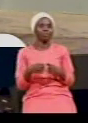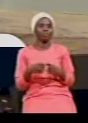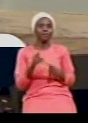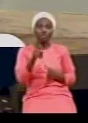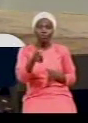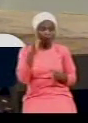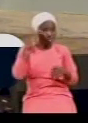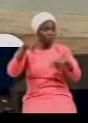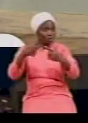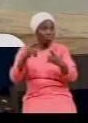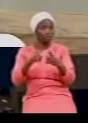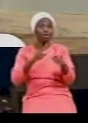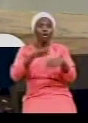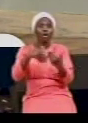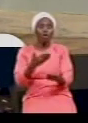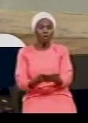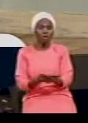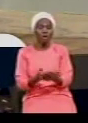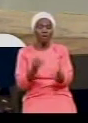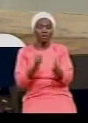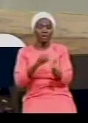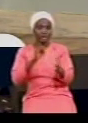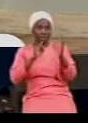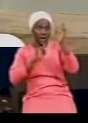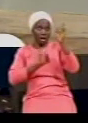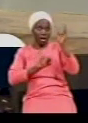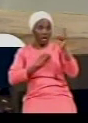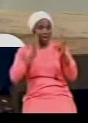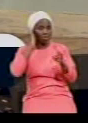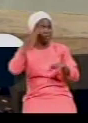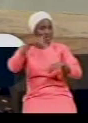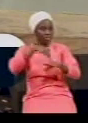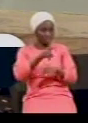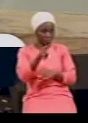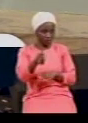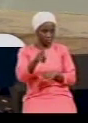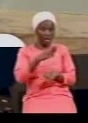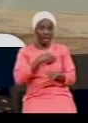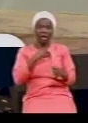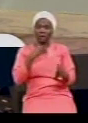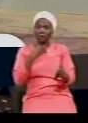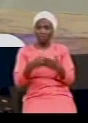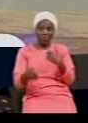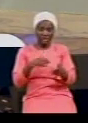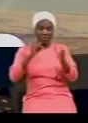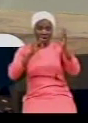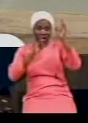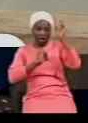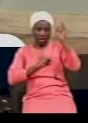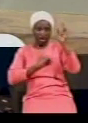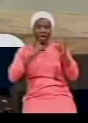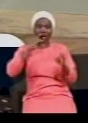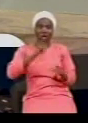to all that I shall send thee, and whatsoever I command thee,